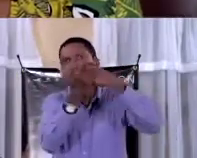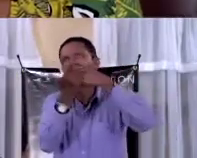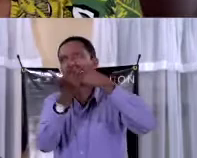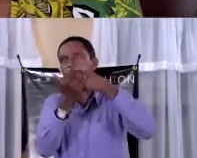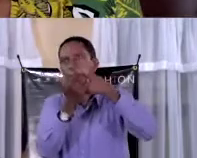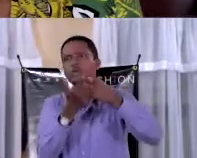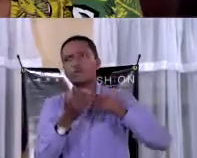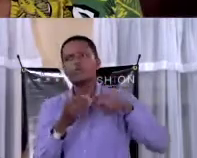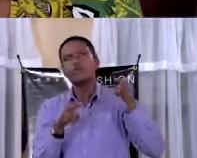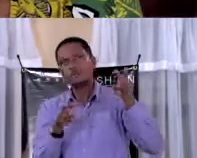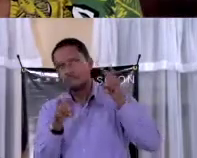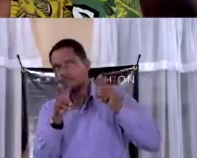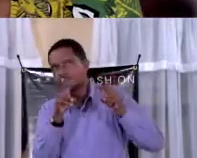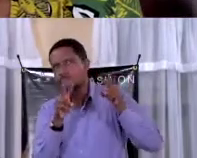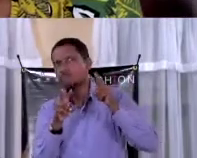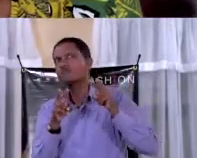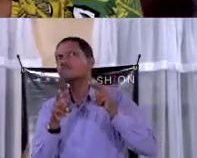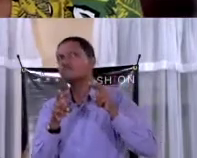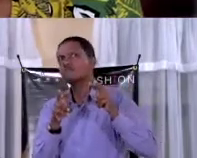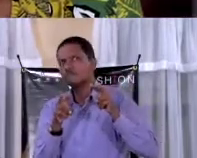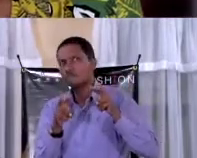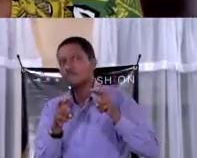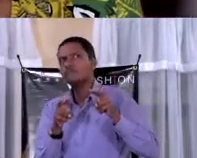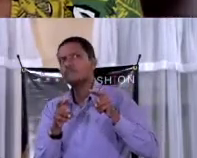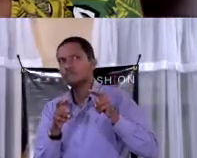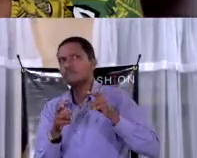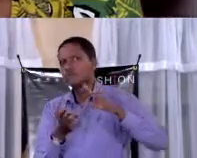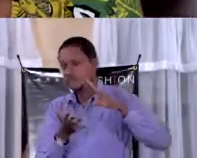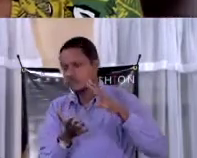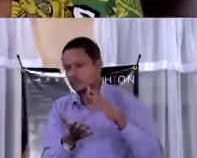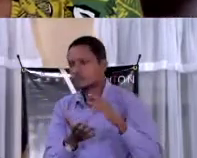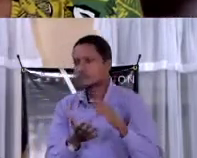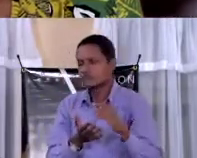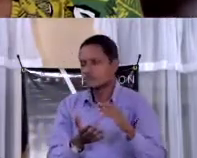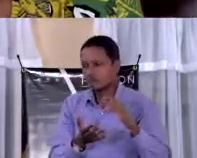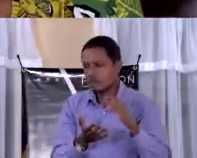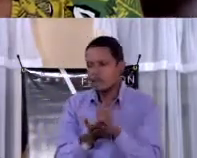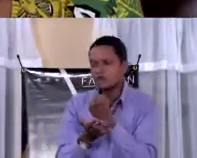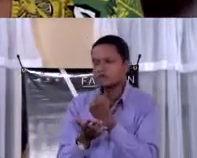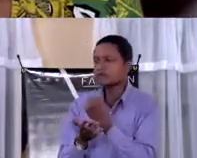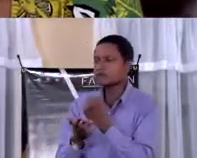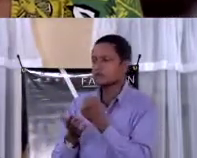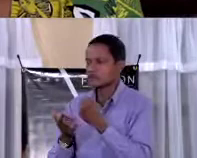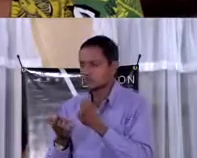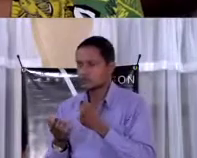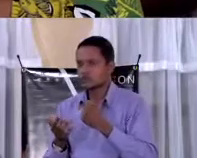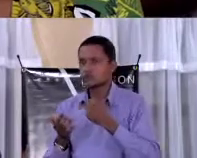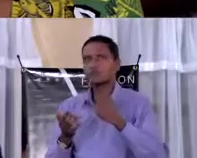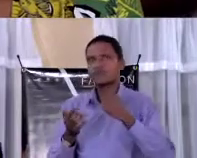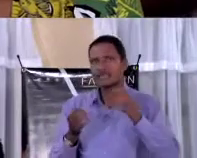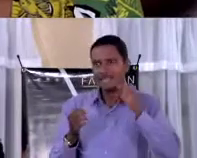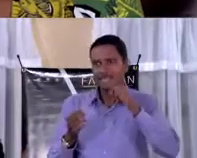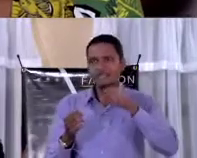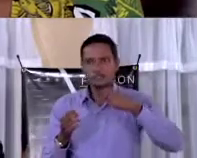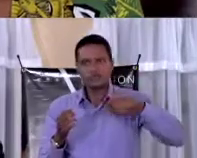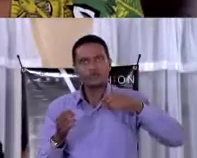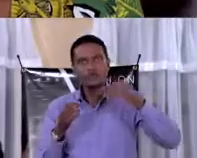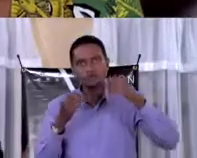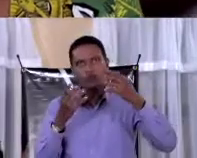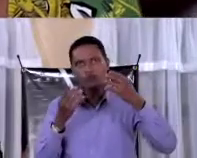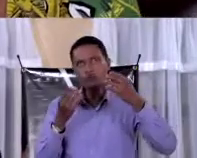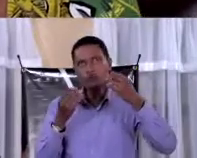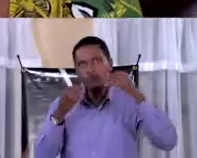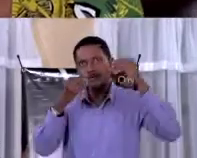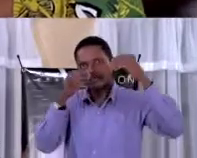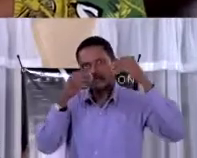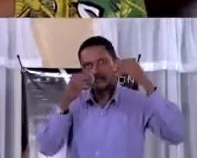their local market. They show in their local market. They don't show elsewhere. They don't show elsewhere and neglect their local market. They always present